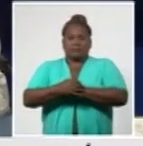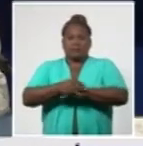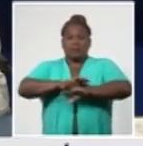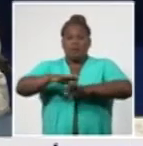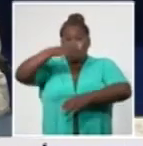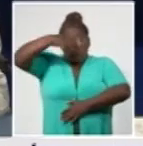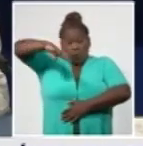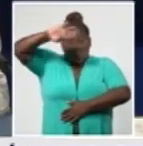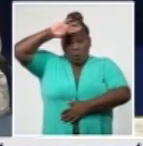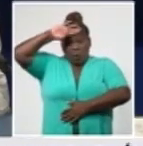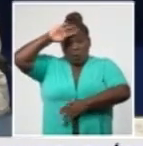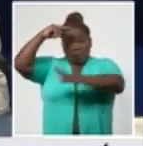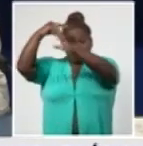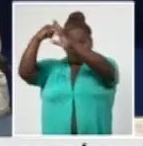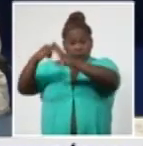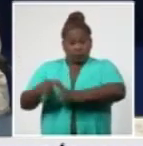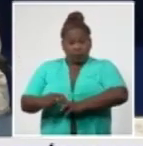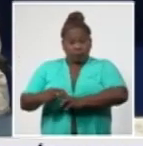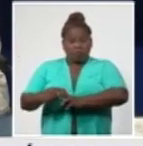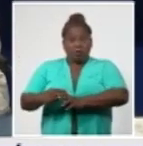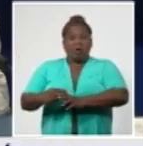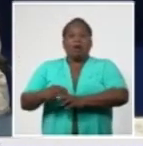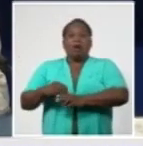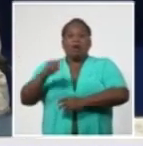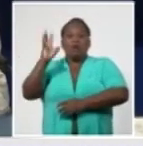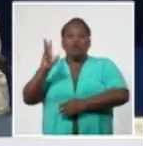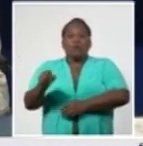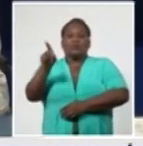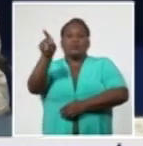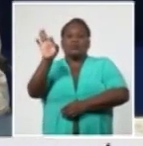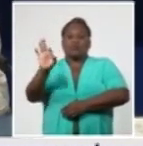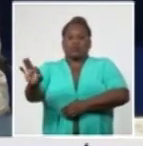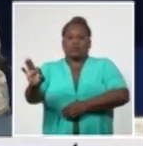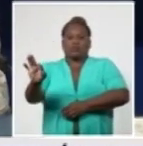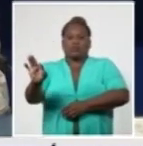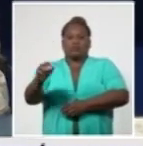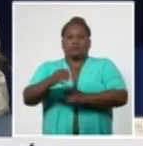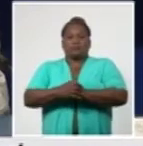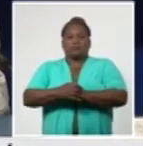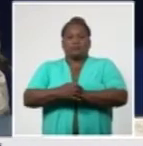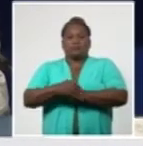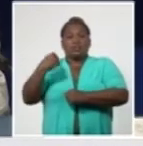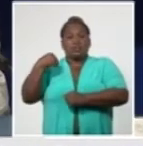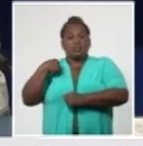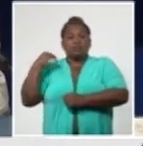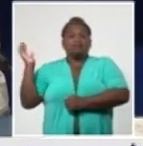the 18th position, as we said earlier.